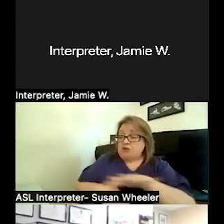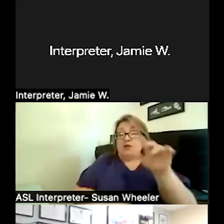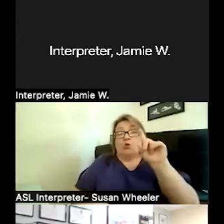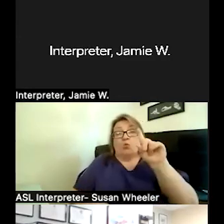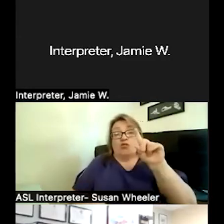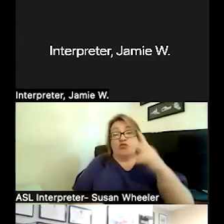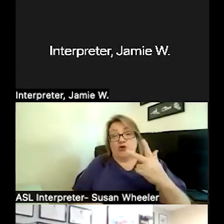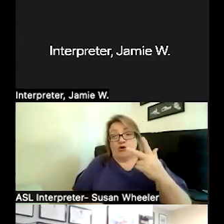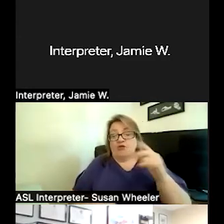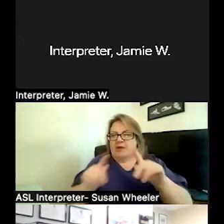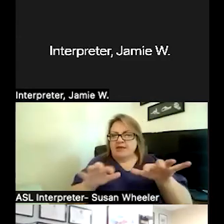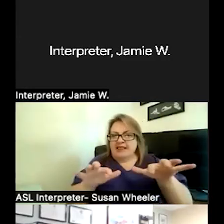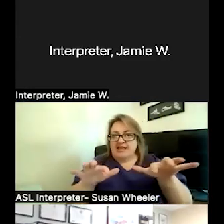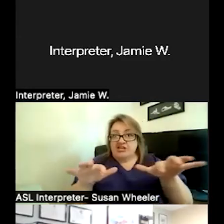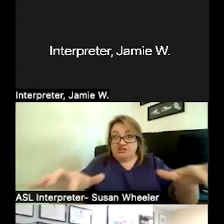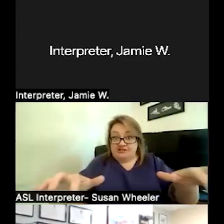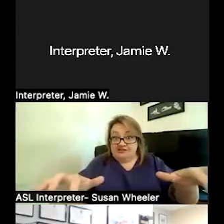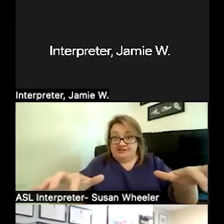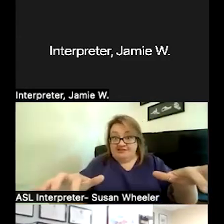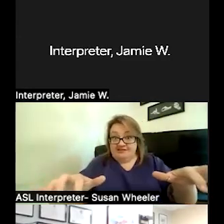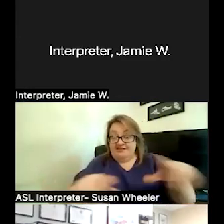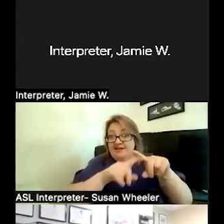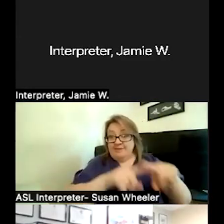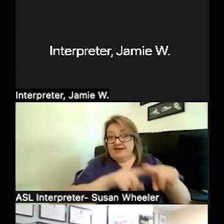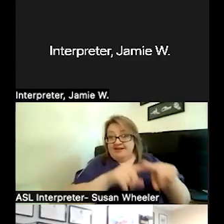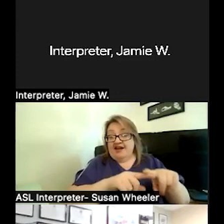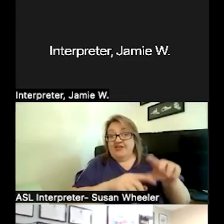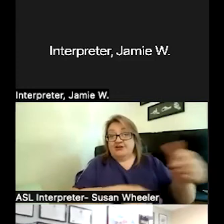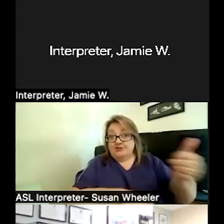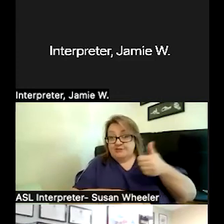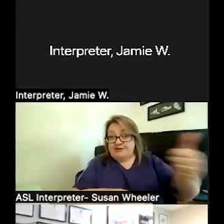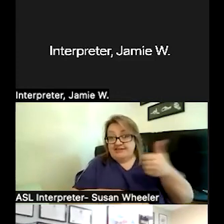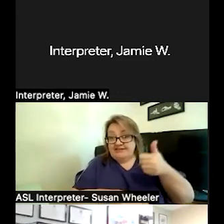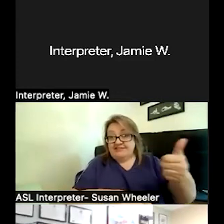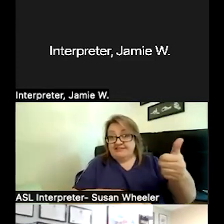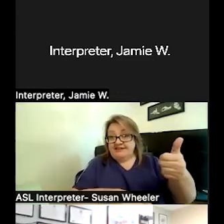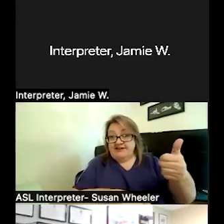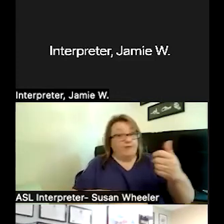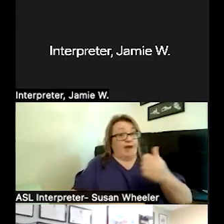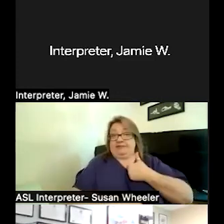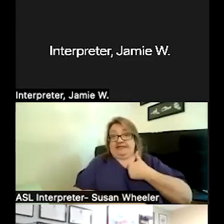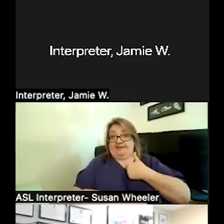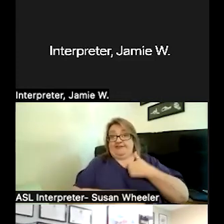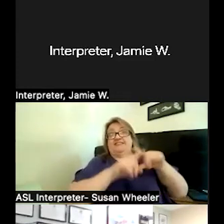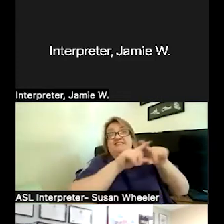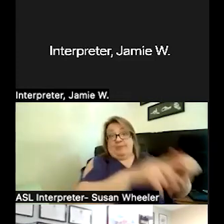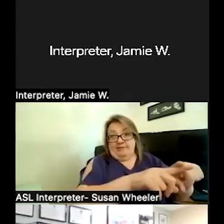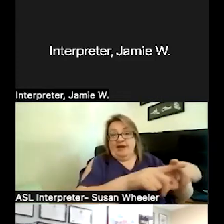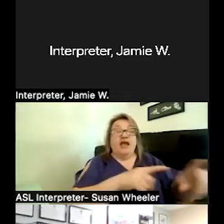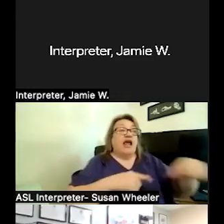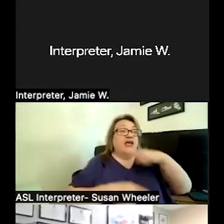of the population depend upon their transportation needs from someone else, either public transit,